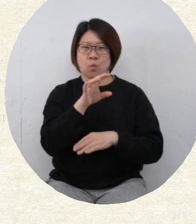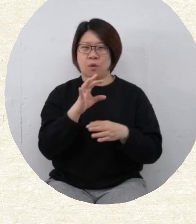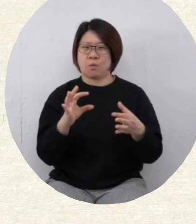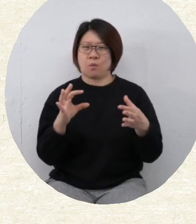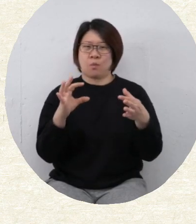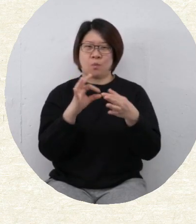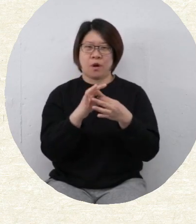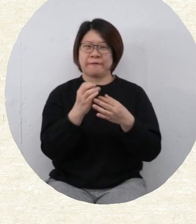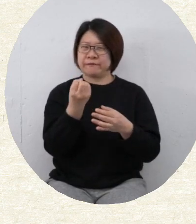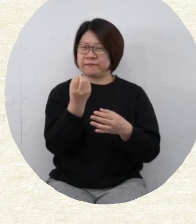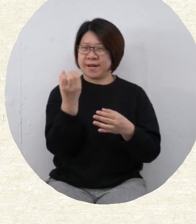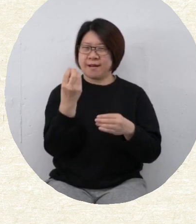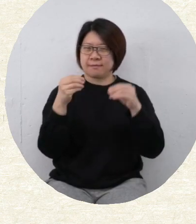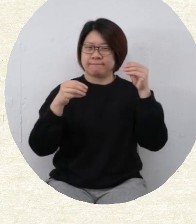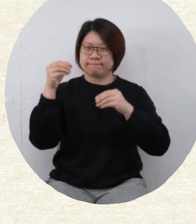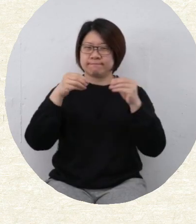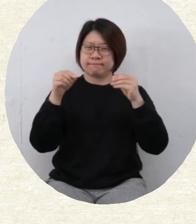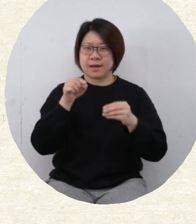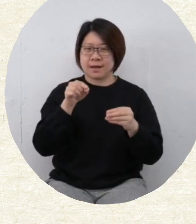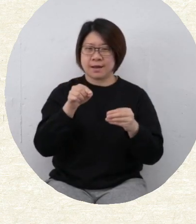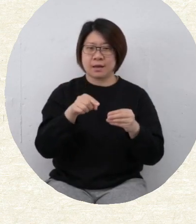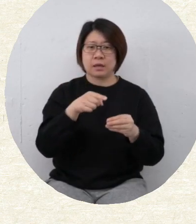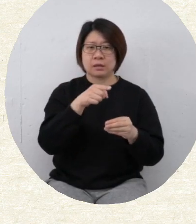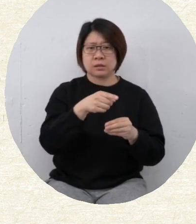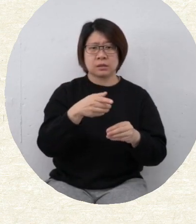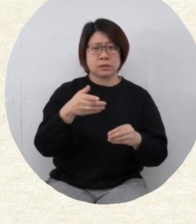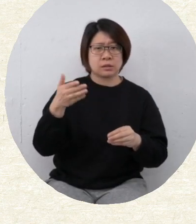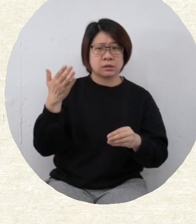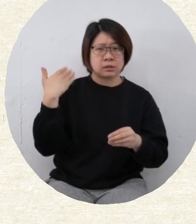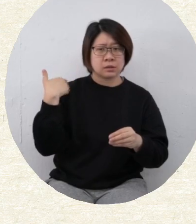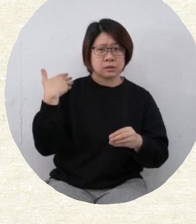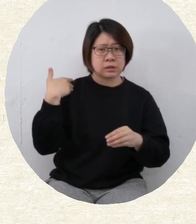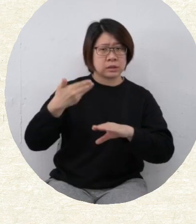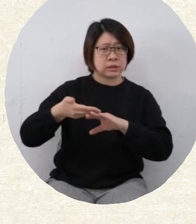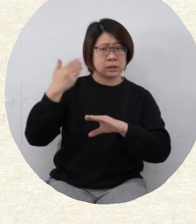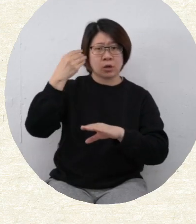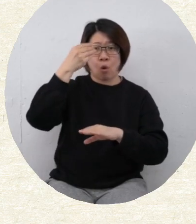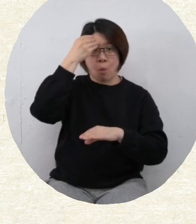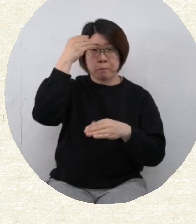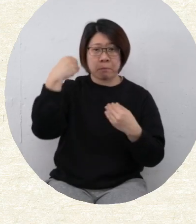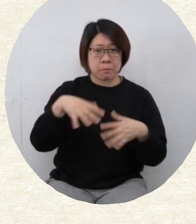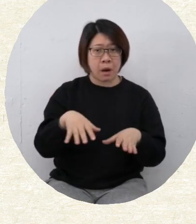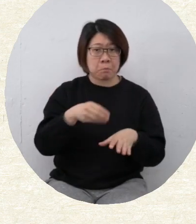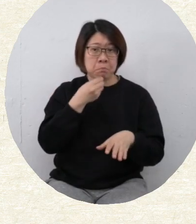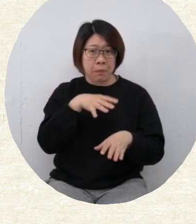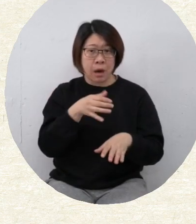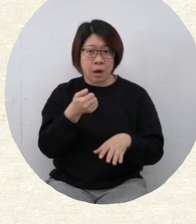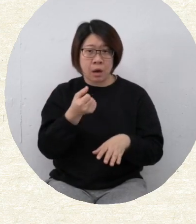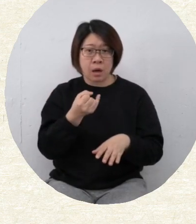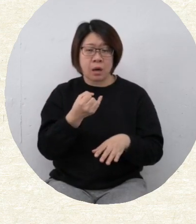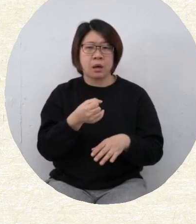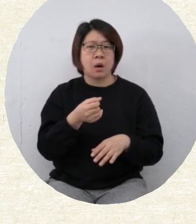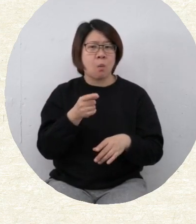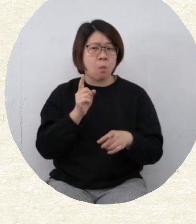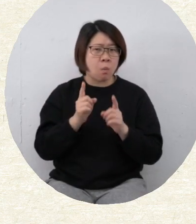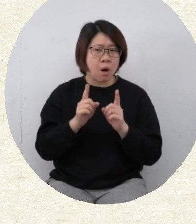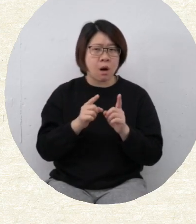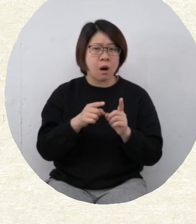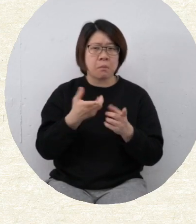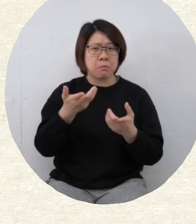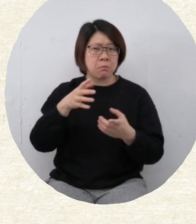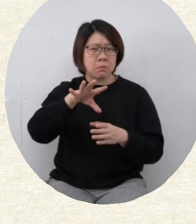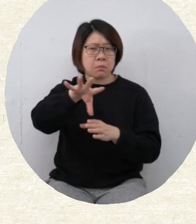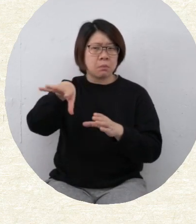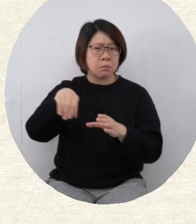kind of things that I'm kind of exploring as I'm, making these new bodies of work.